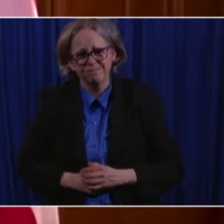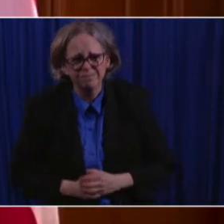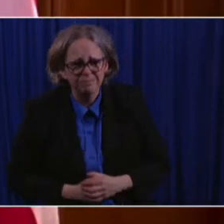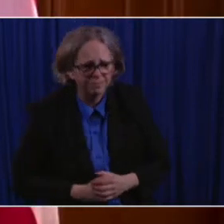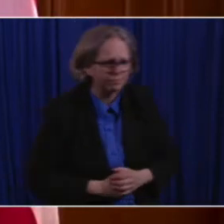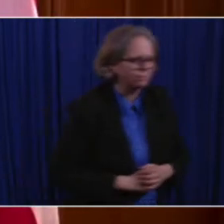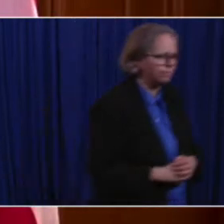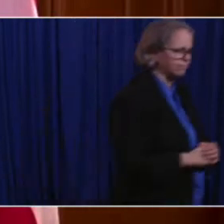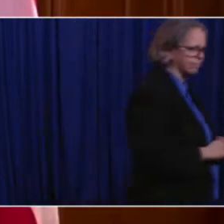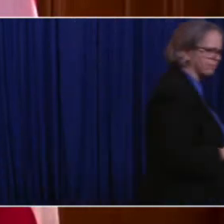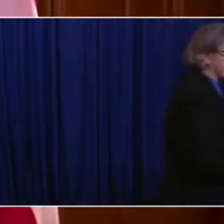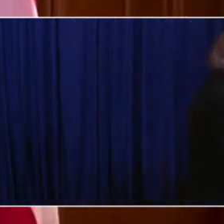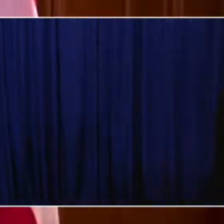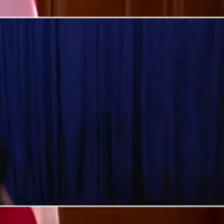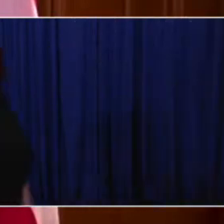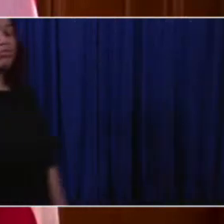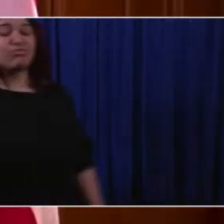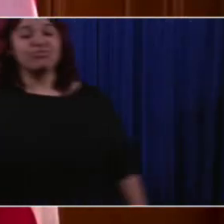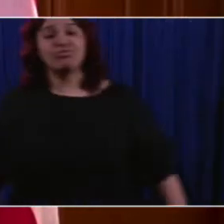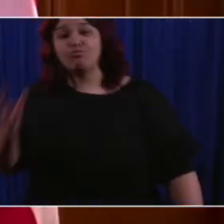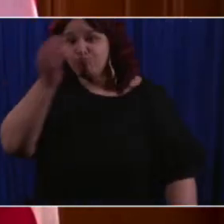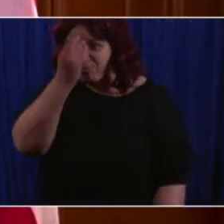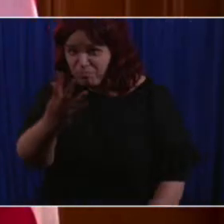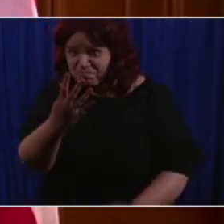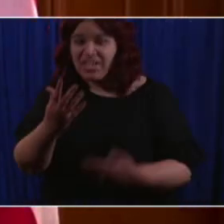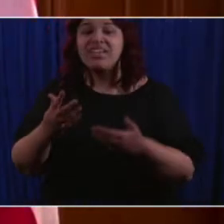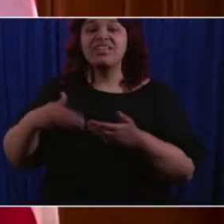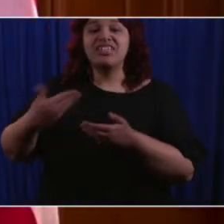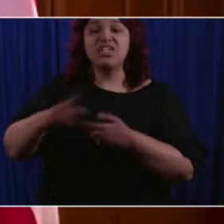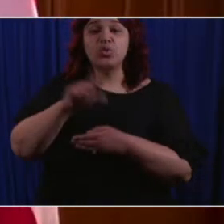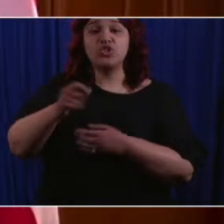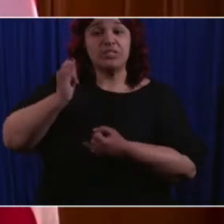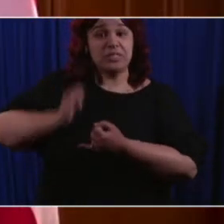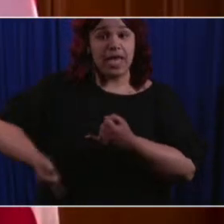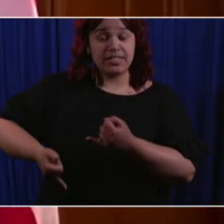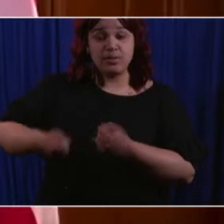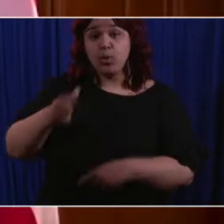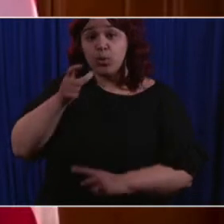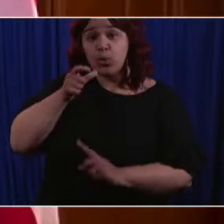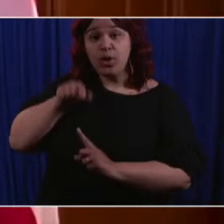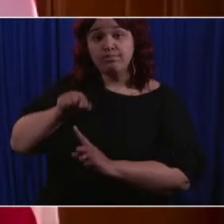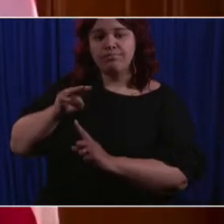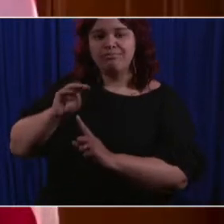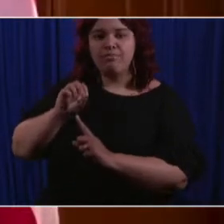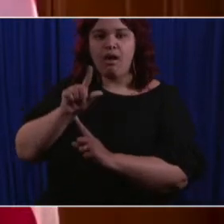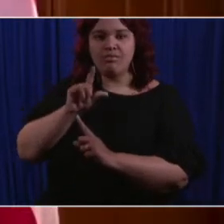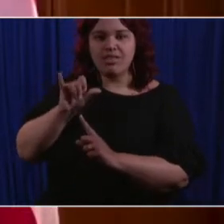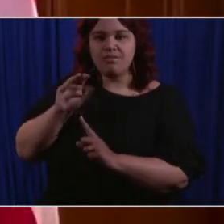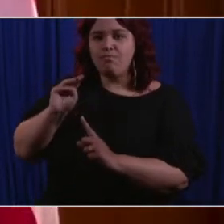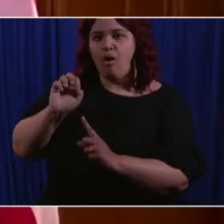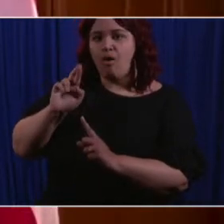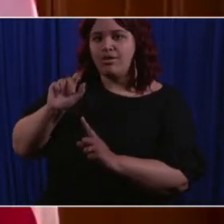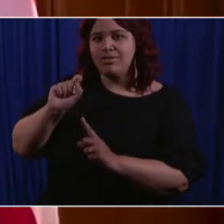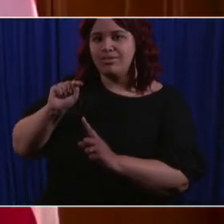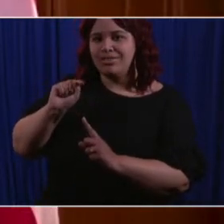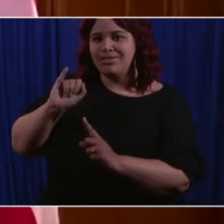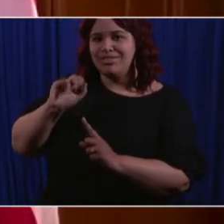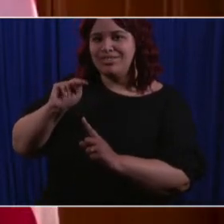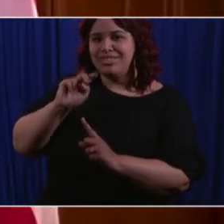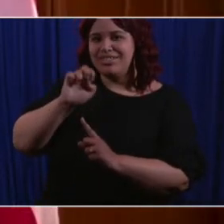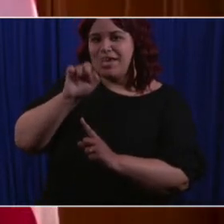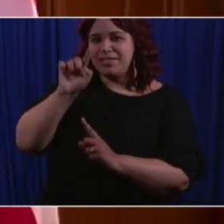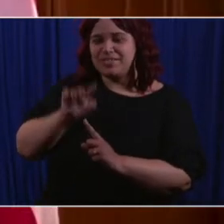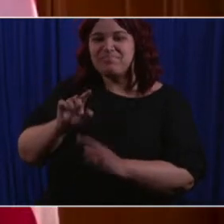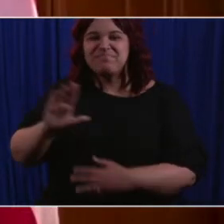Governor, next question is the last question for today, and it belongs to Molly Martinez of Spectrum News. Hey, Molly. Hi, Governor. We also want to